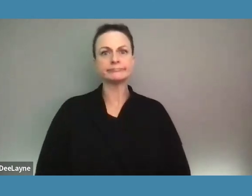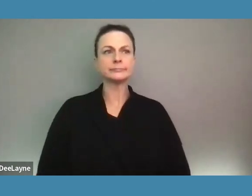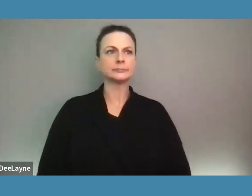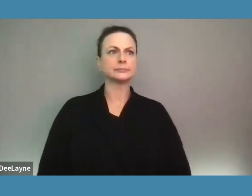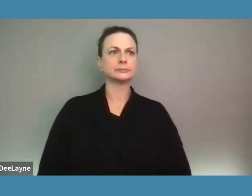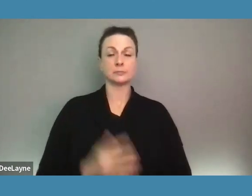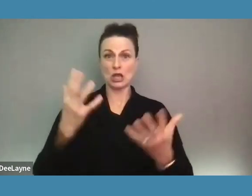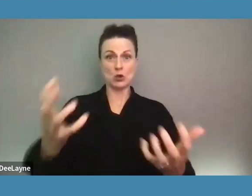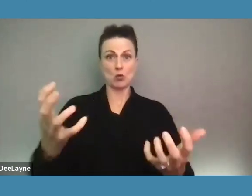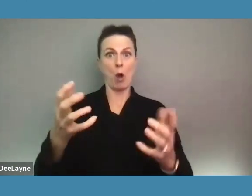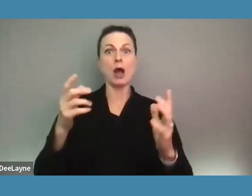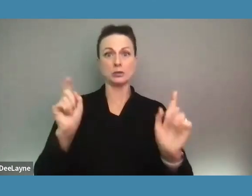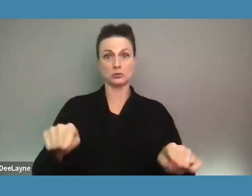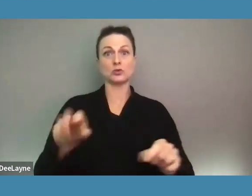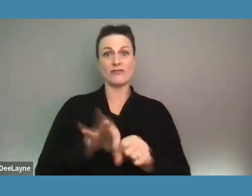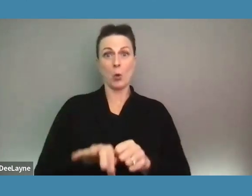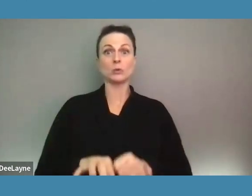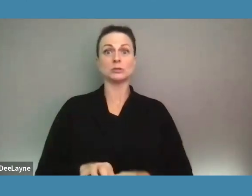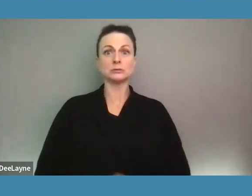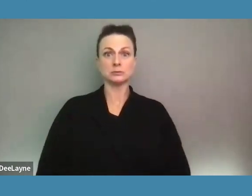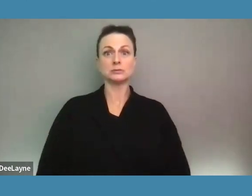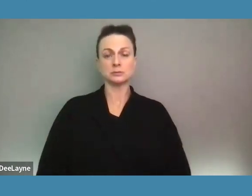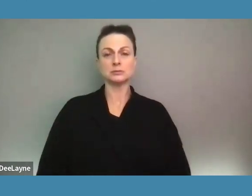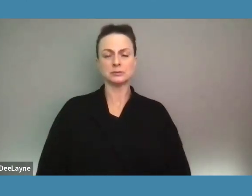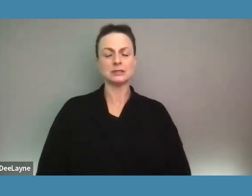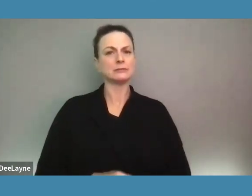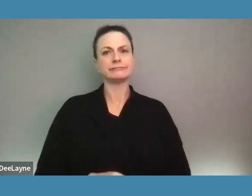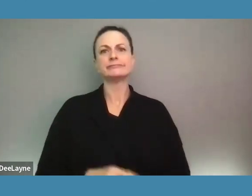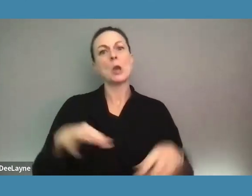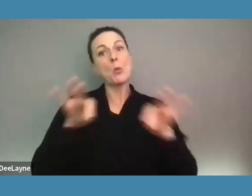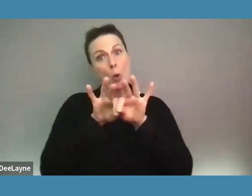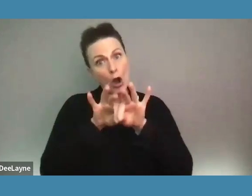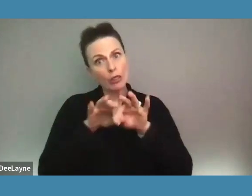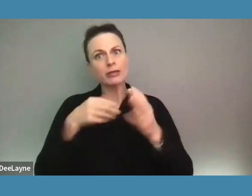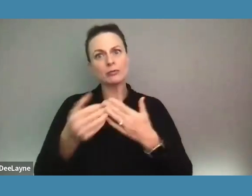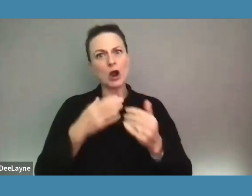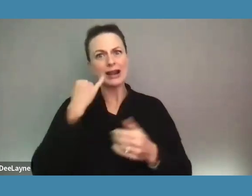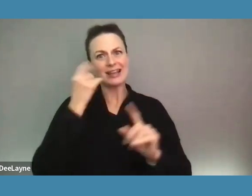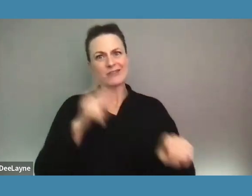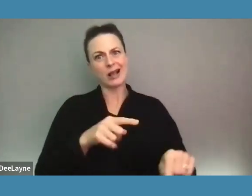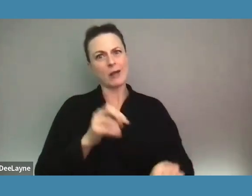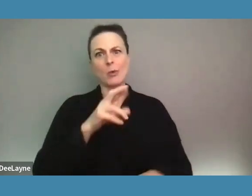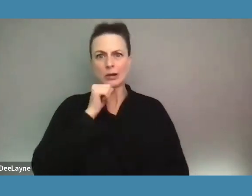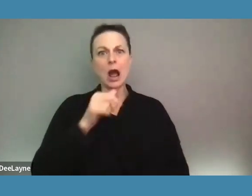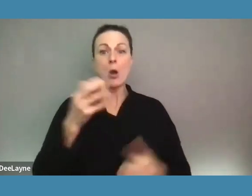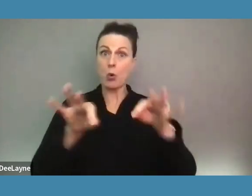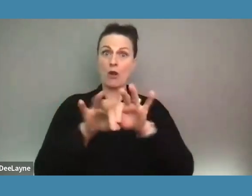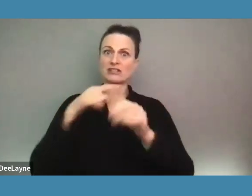that you want to vote. It's worth that regardless of whether they come out or they don't.